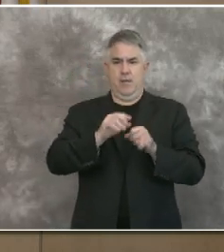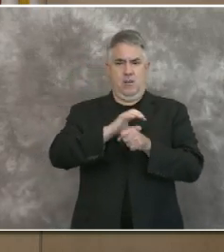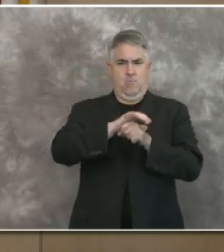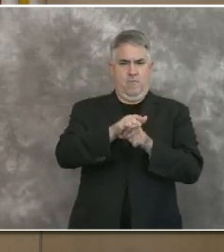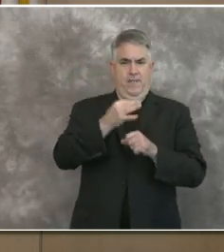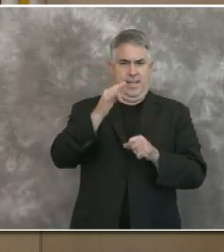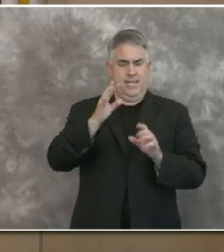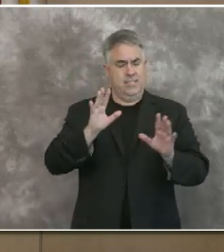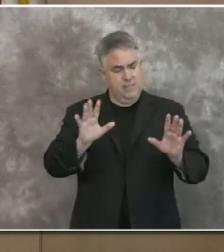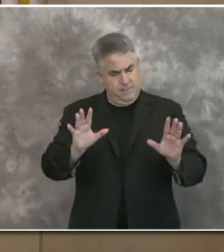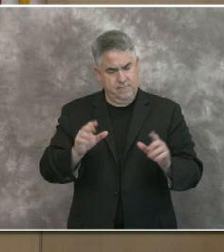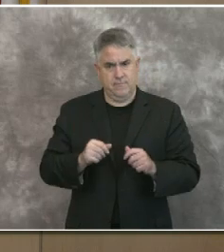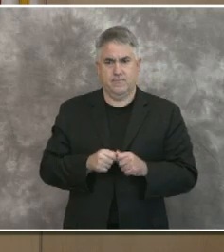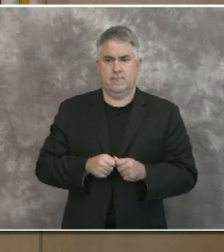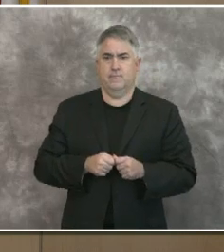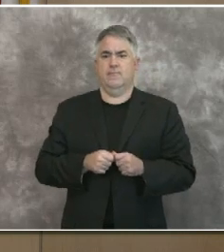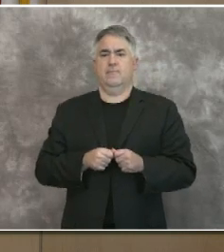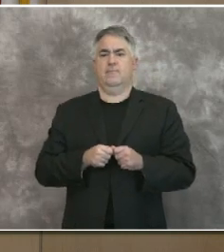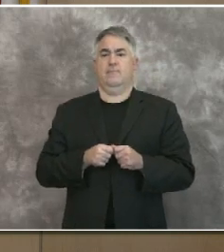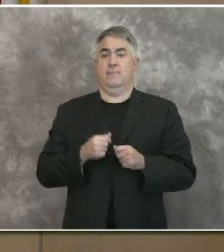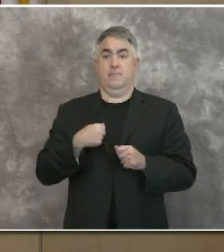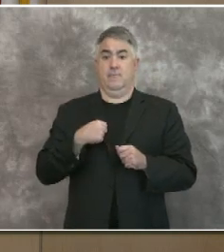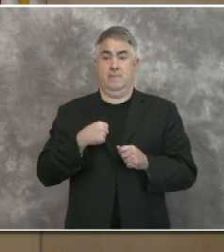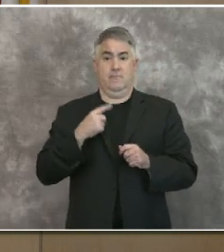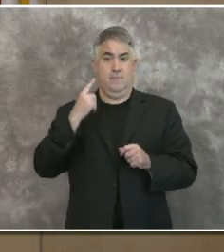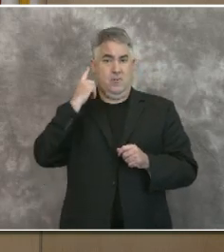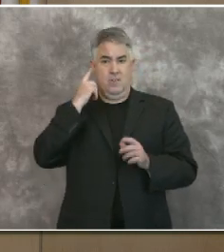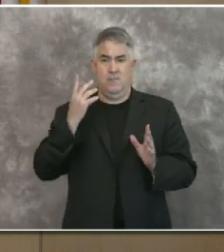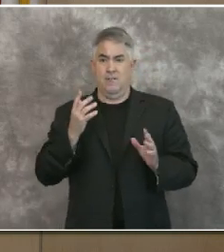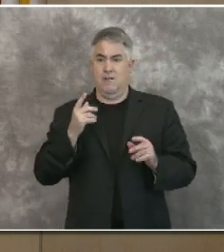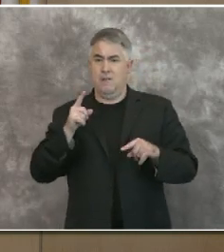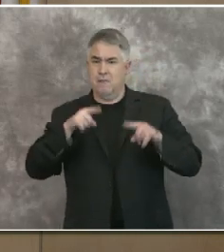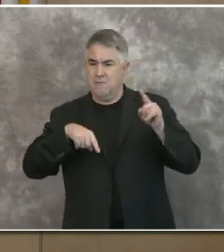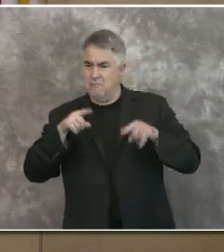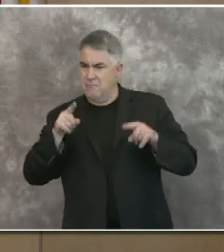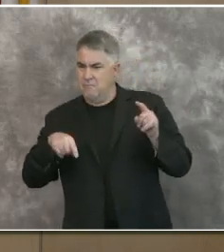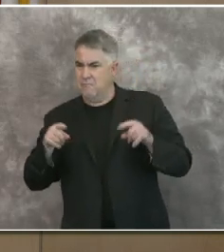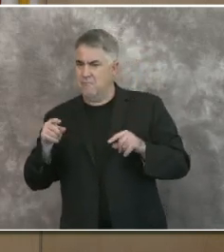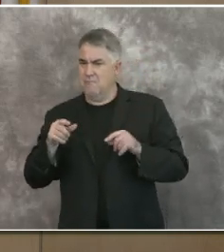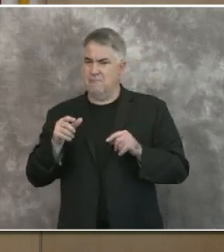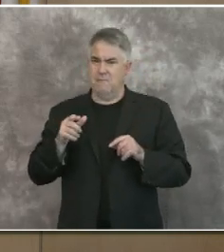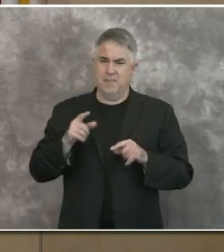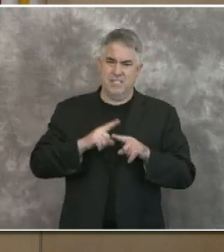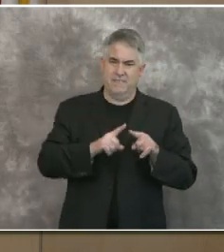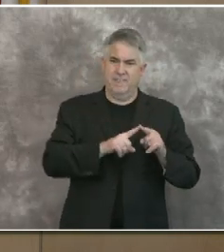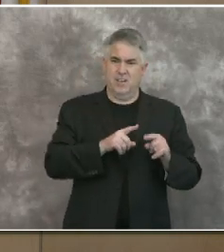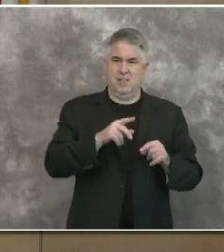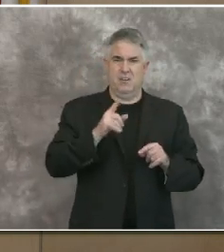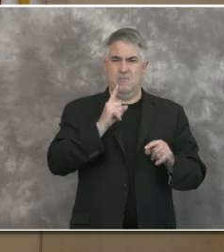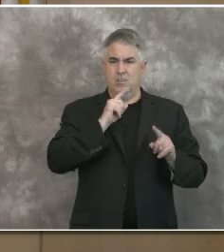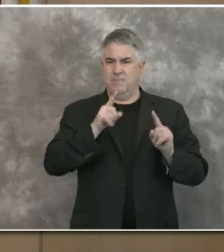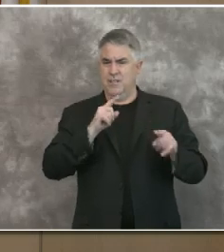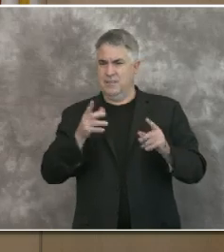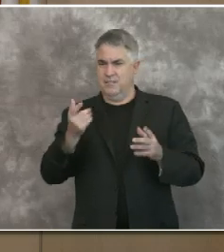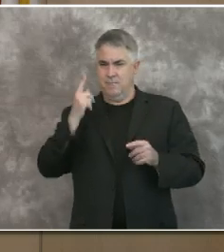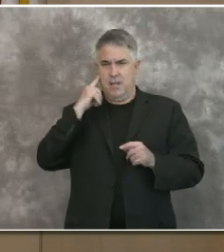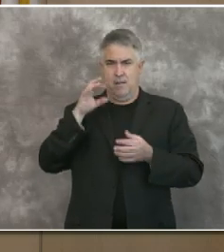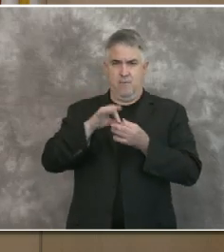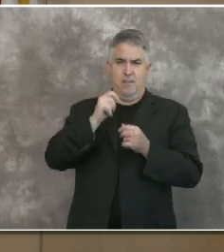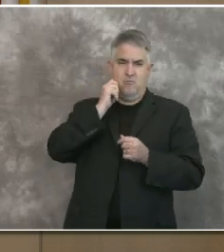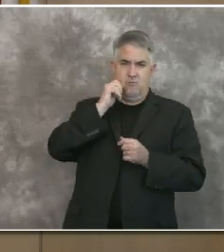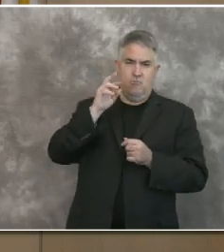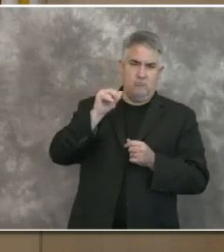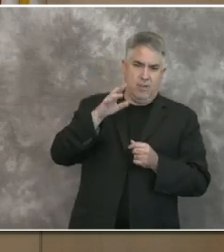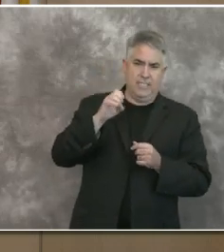not heard about any variance in response based on race and ethnicity, but